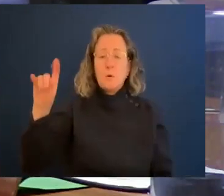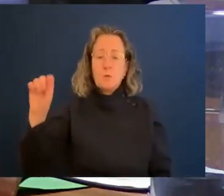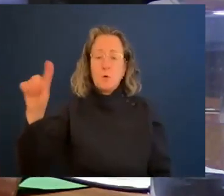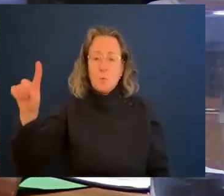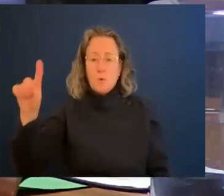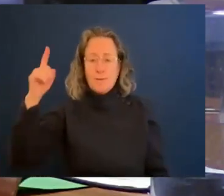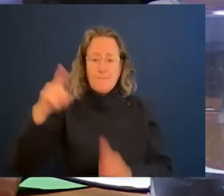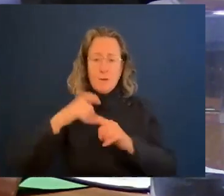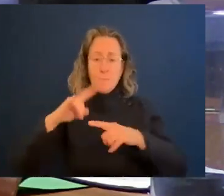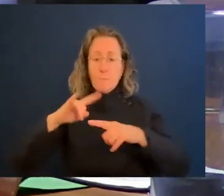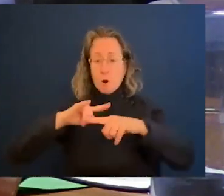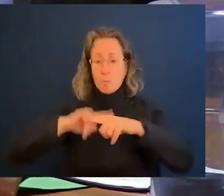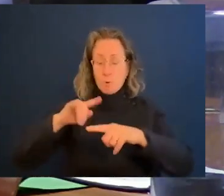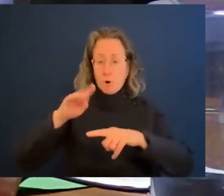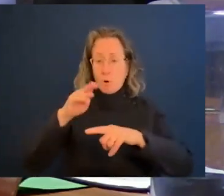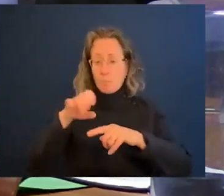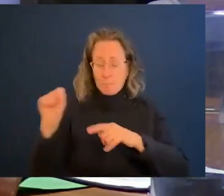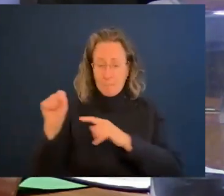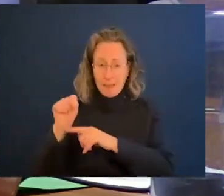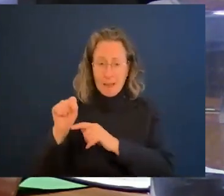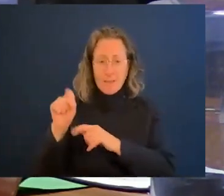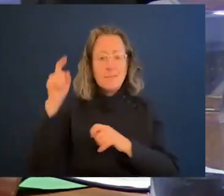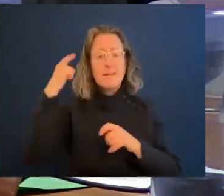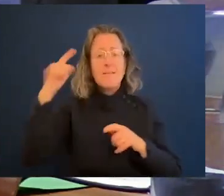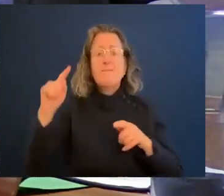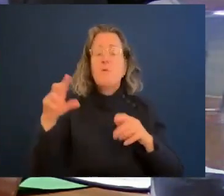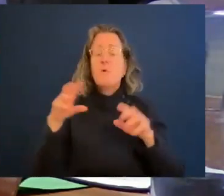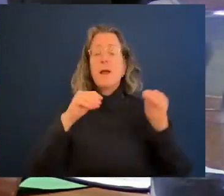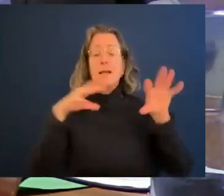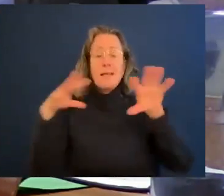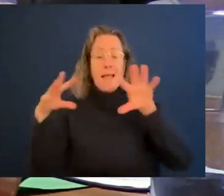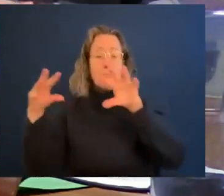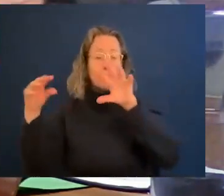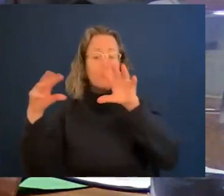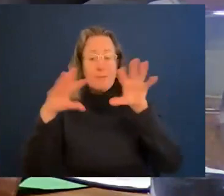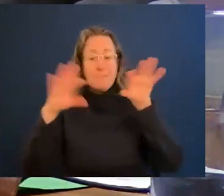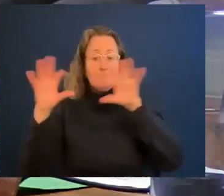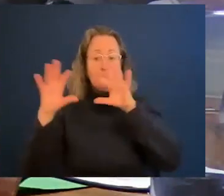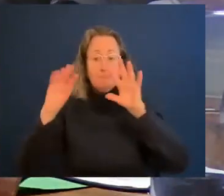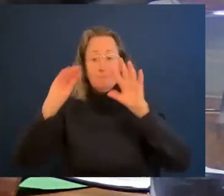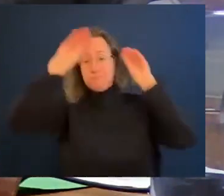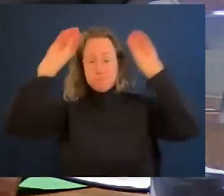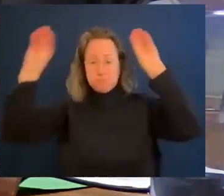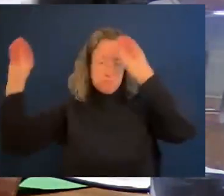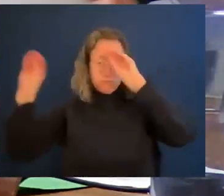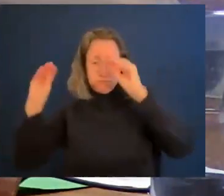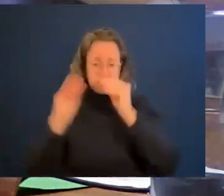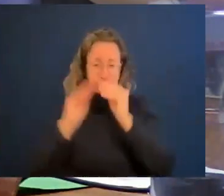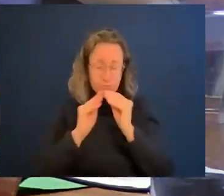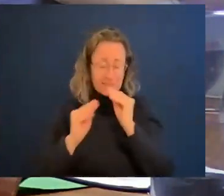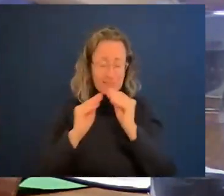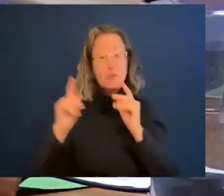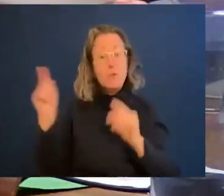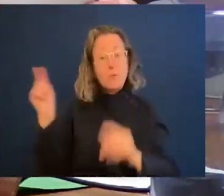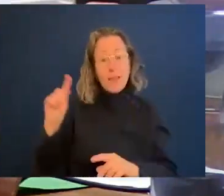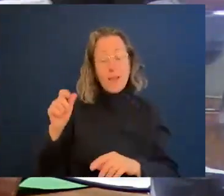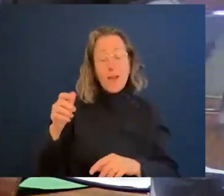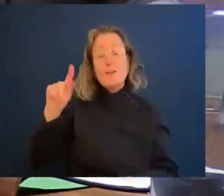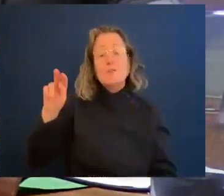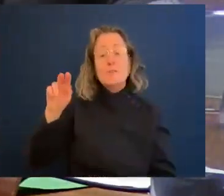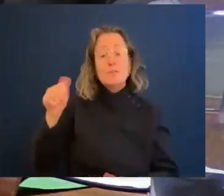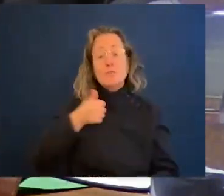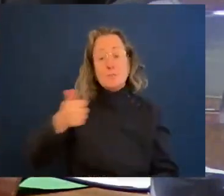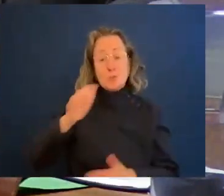camera replacement at the transportation center excellent thank you very much John and uh yeah I just want to know um basically agenda